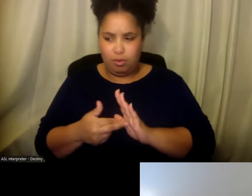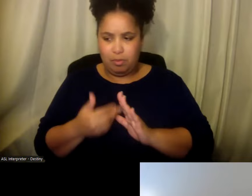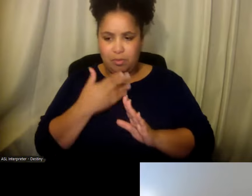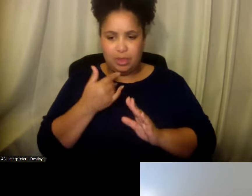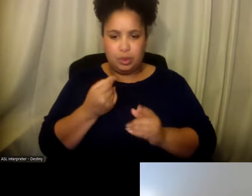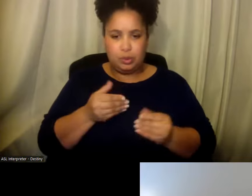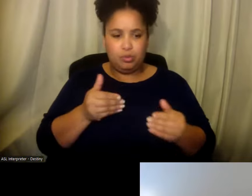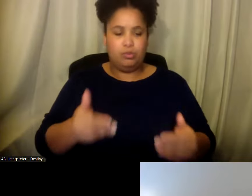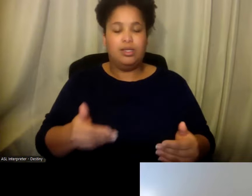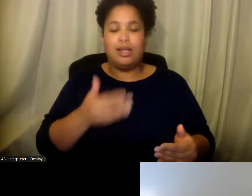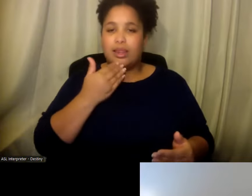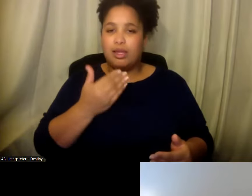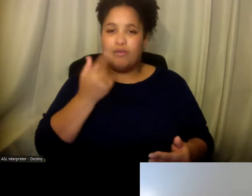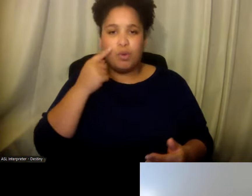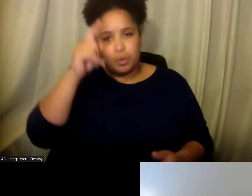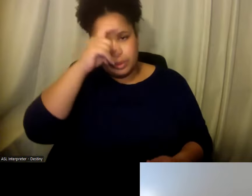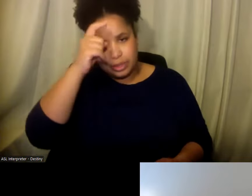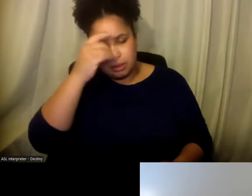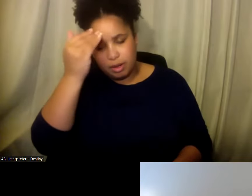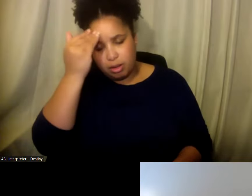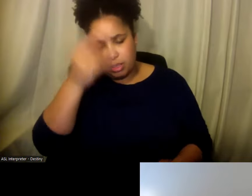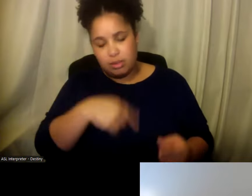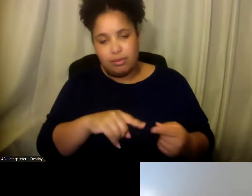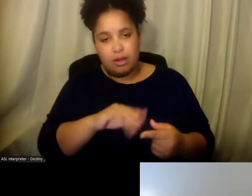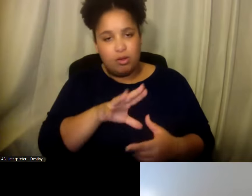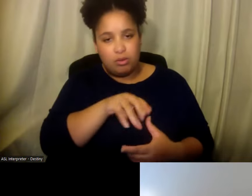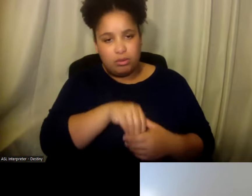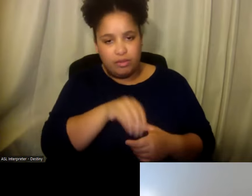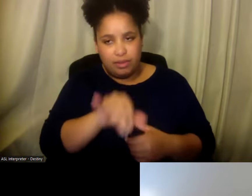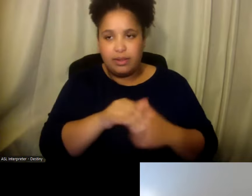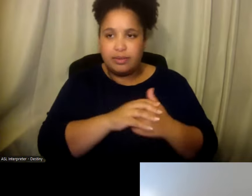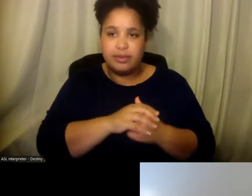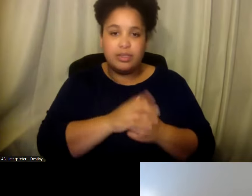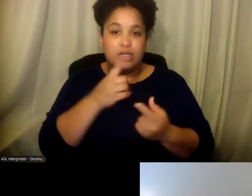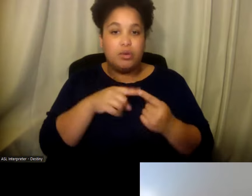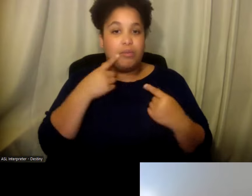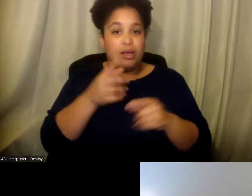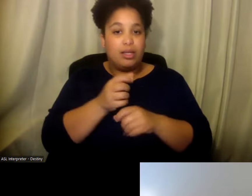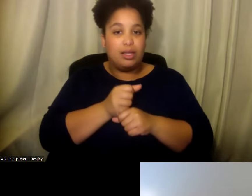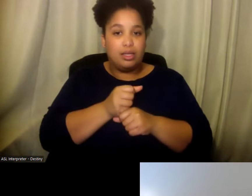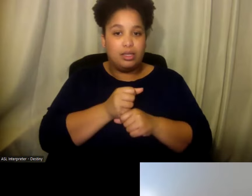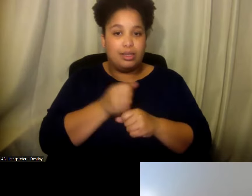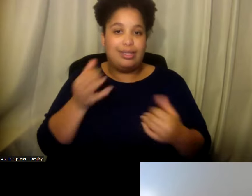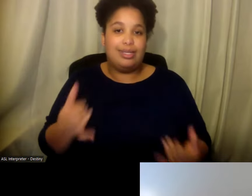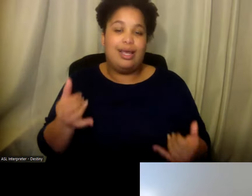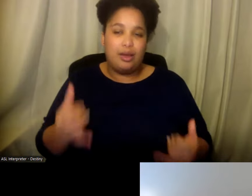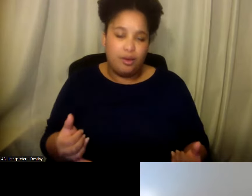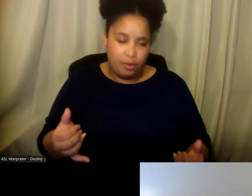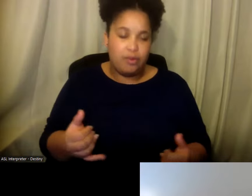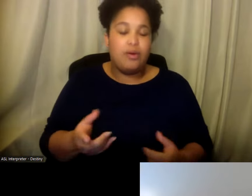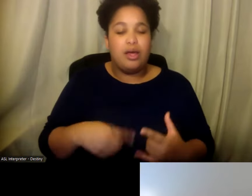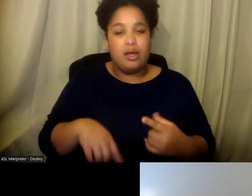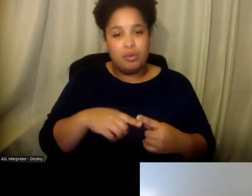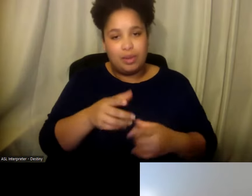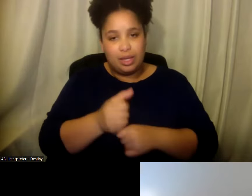So appreciate your wisdom and knowledge about all of that. So when we get to that, I mean, now, as well as when we get to